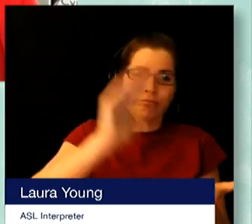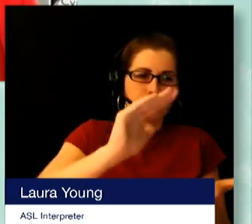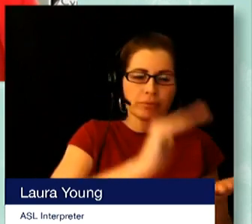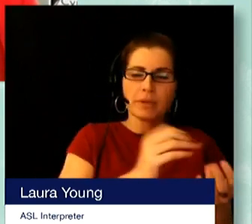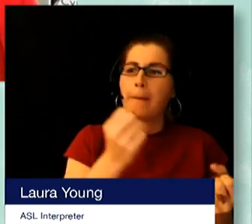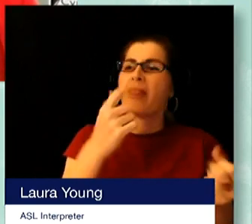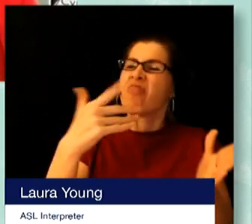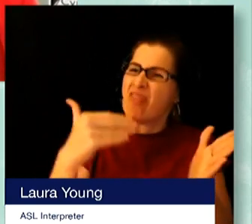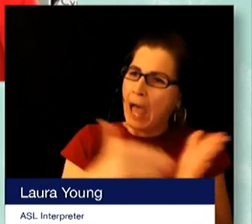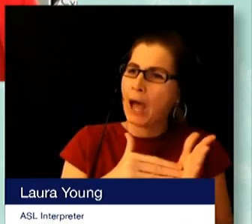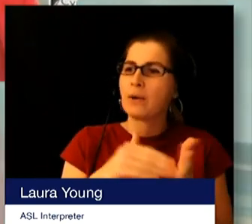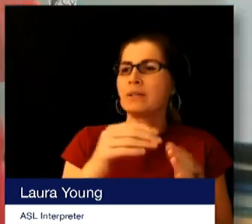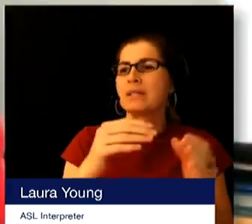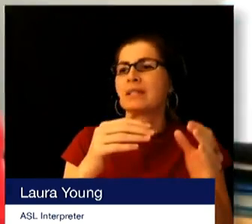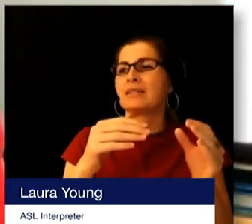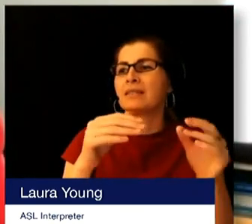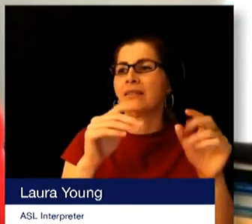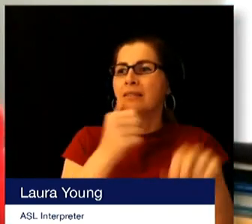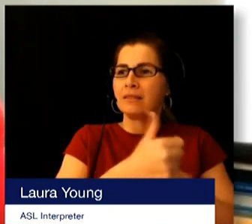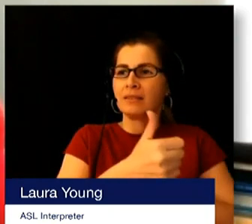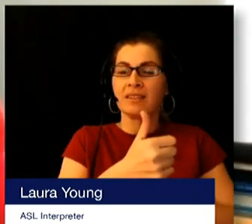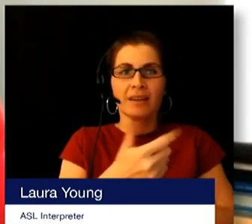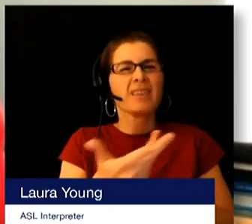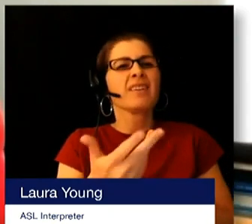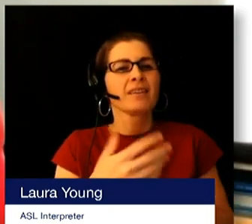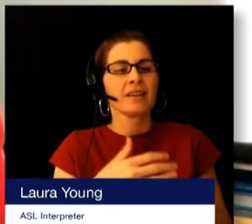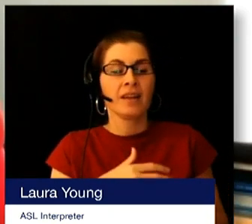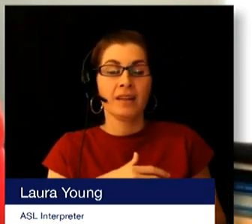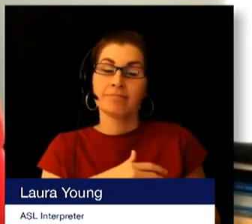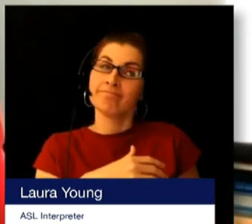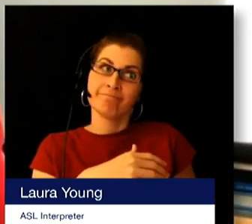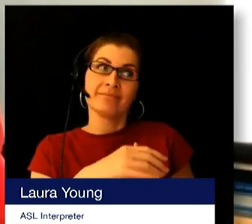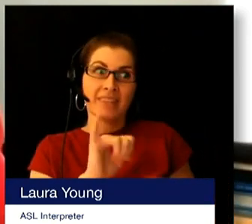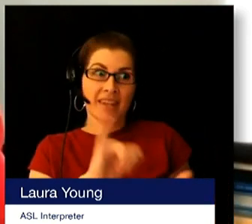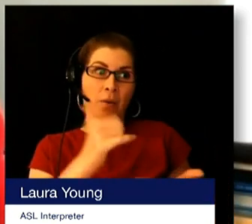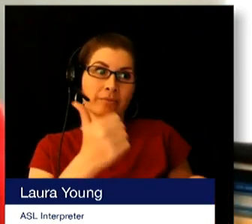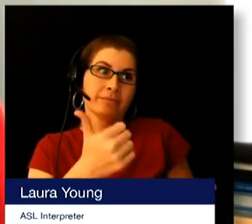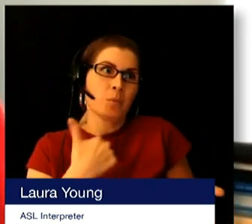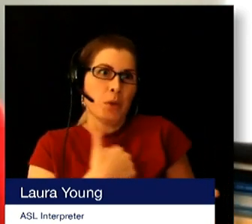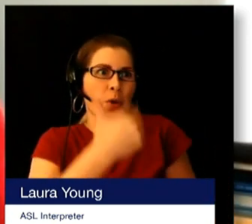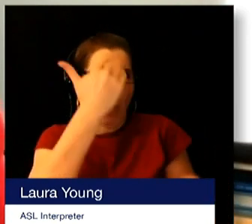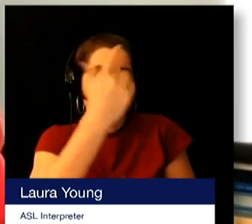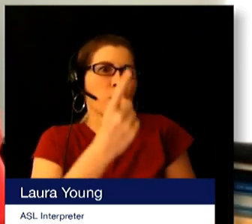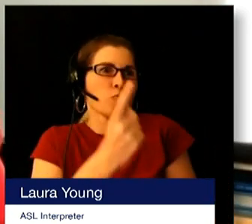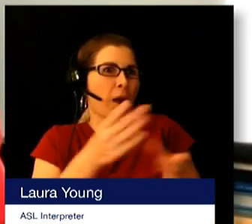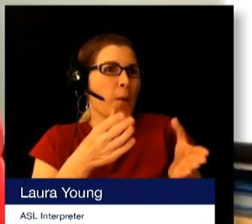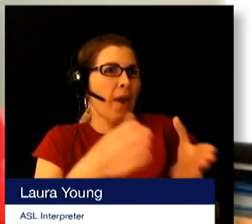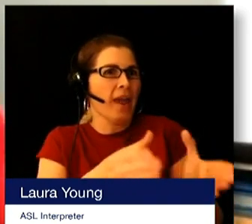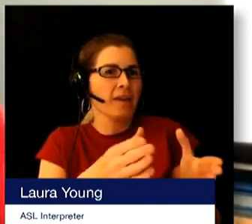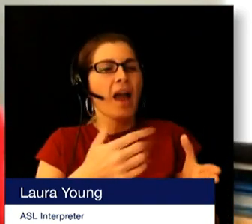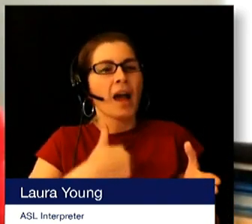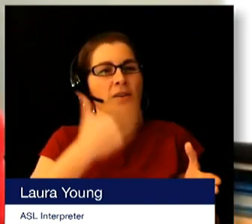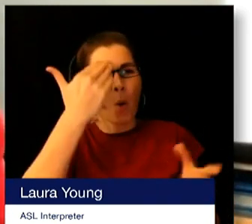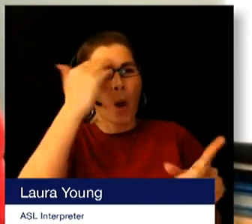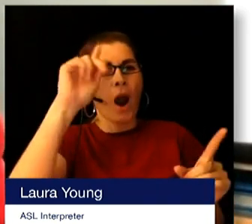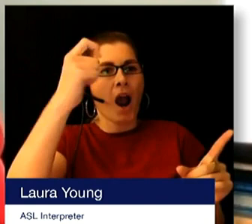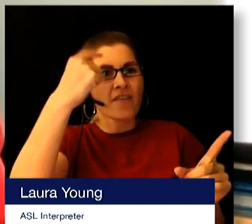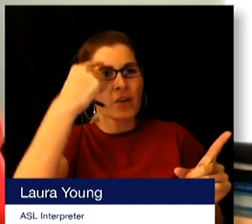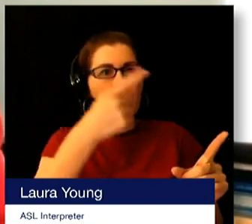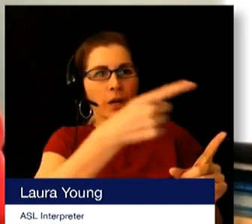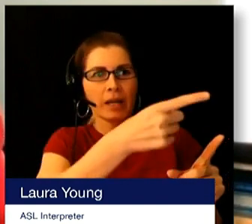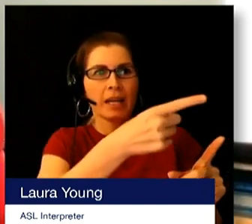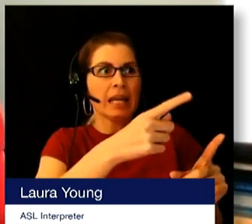I mean, it would mean we're headed on the right track. I'll tell you that whenever I got the chance to sit down with Governor Haslam after he granted me